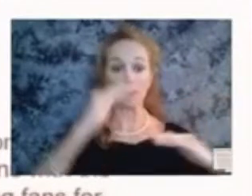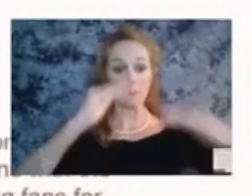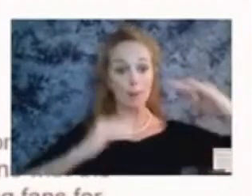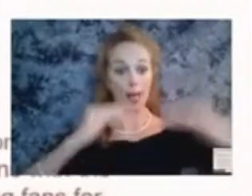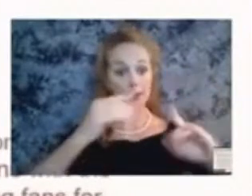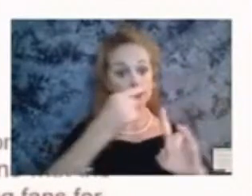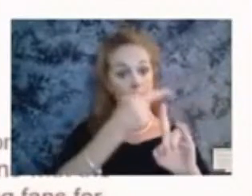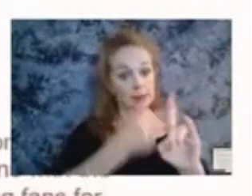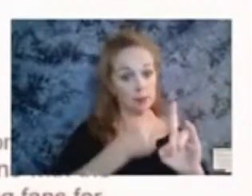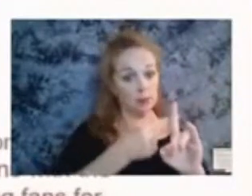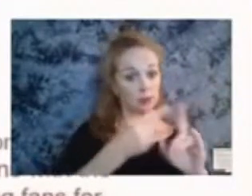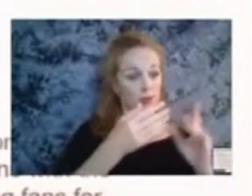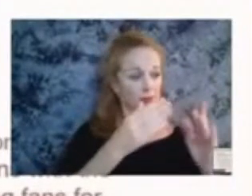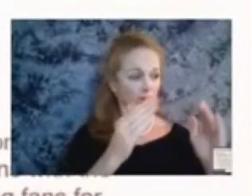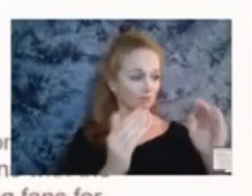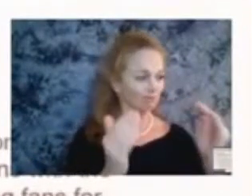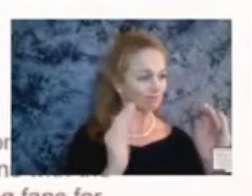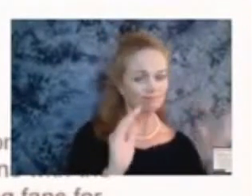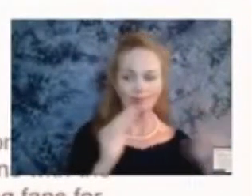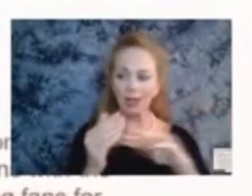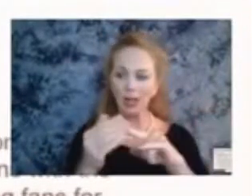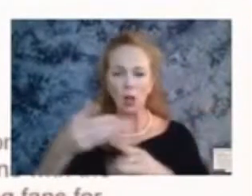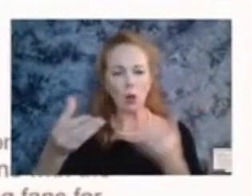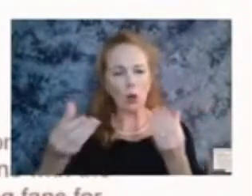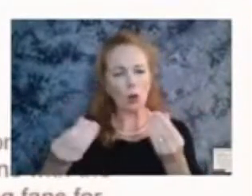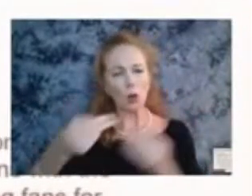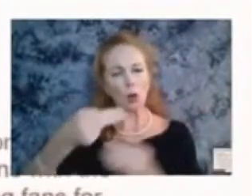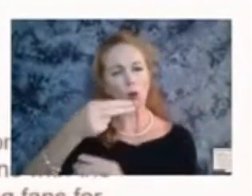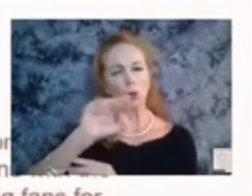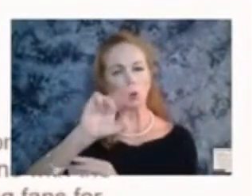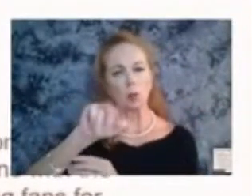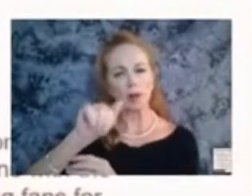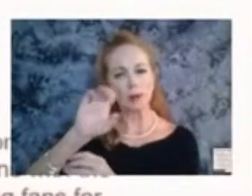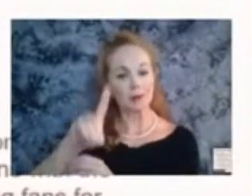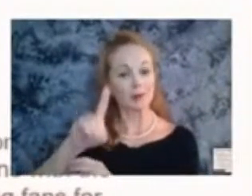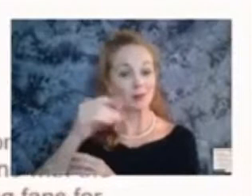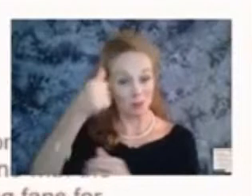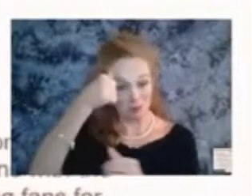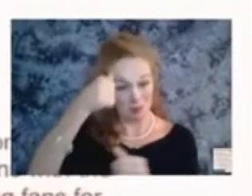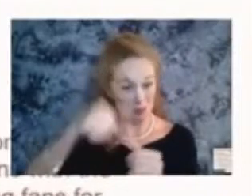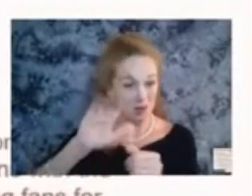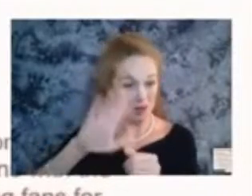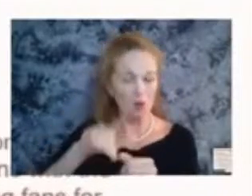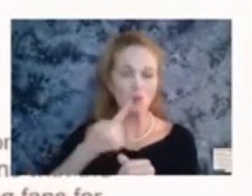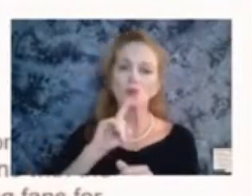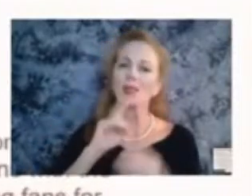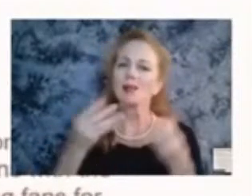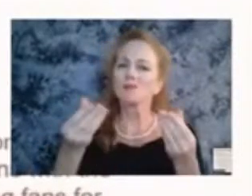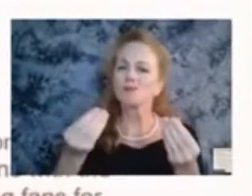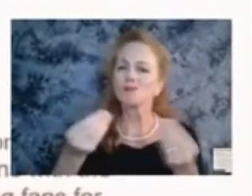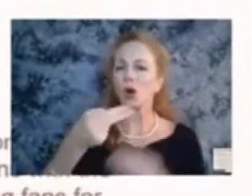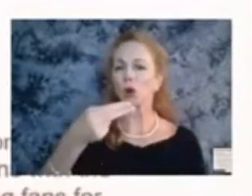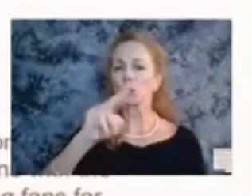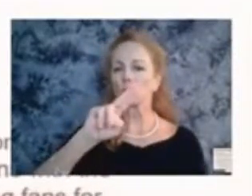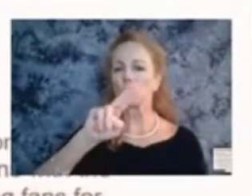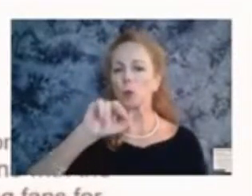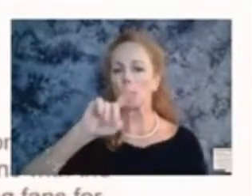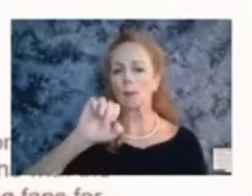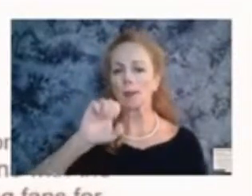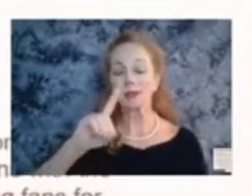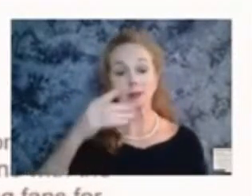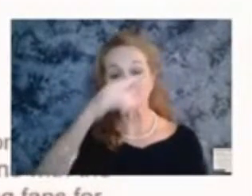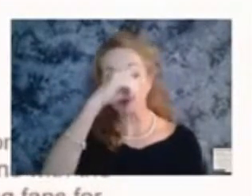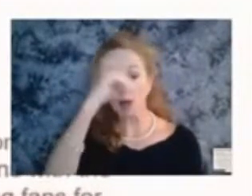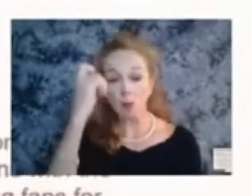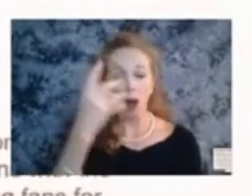and the humidity levels. And if all of you remember, we've had a pretty hot summer, a very humid summer, and so we have to also